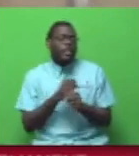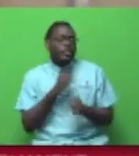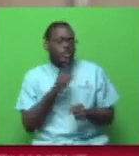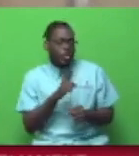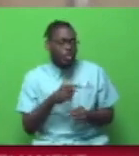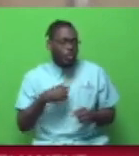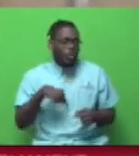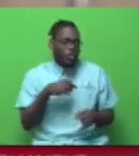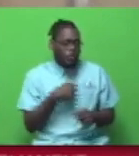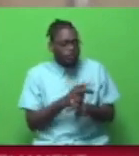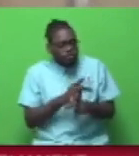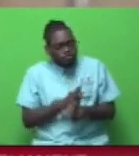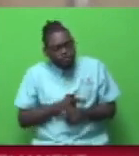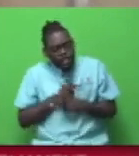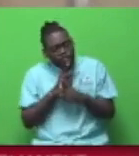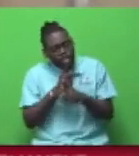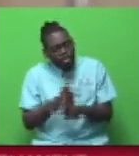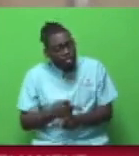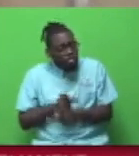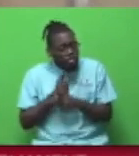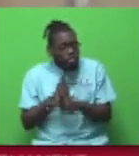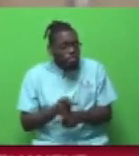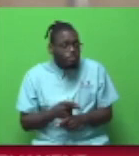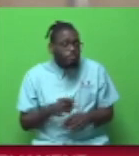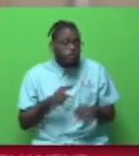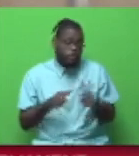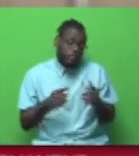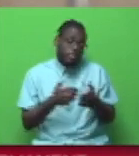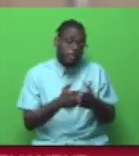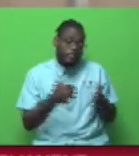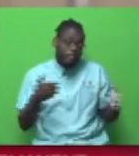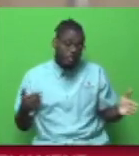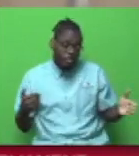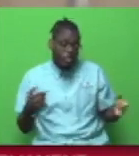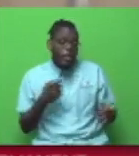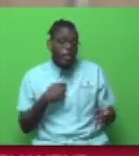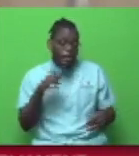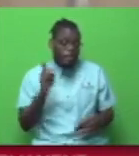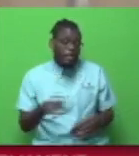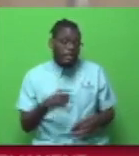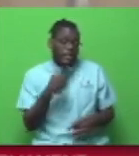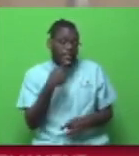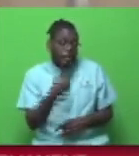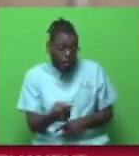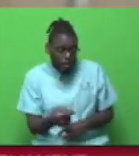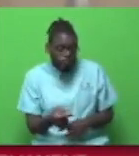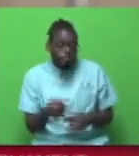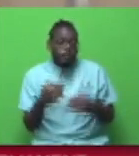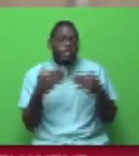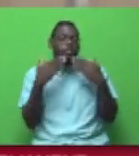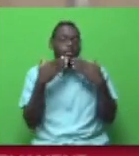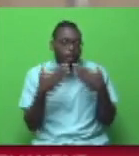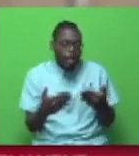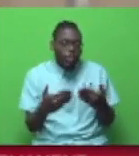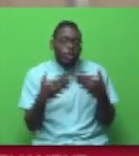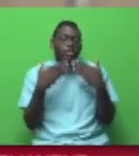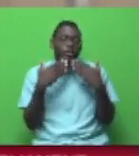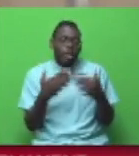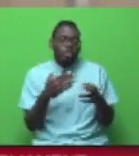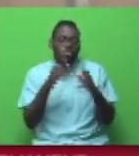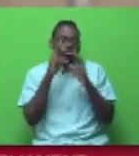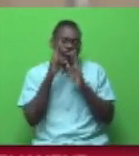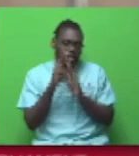into my presentation, I did not acknowledge our Prime Minister and I did not acknowledge our Honourable Minister of